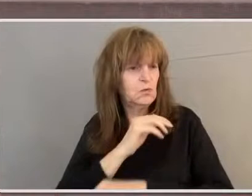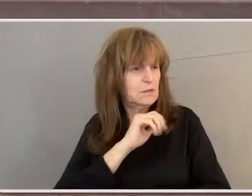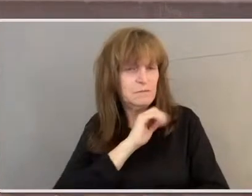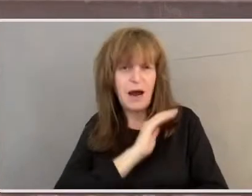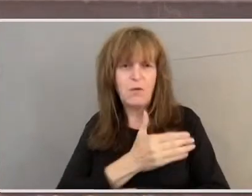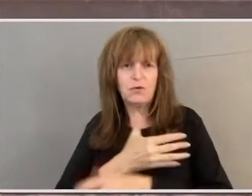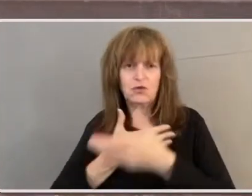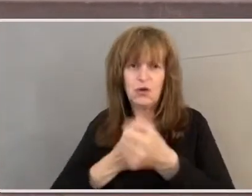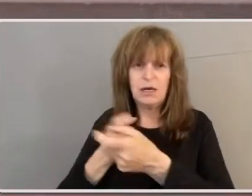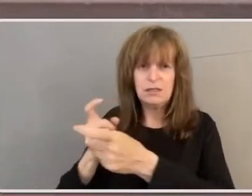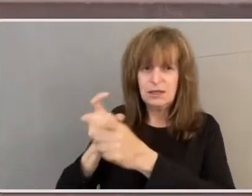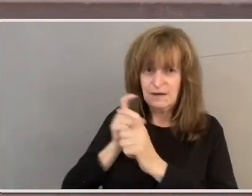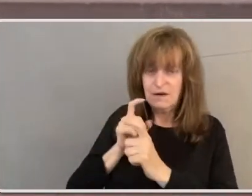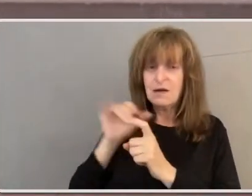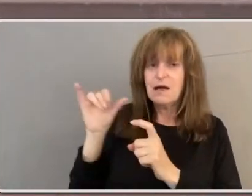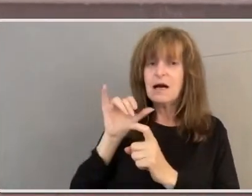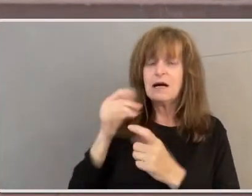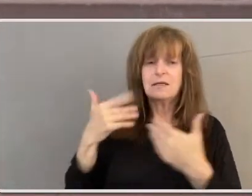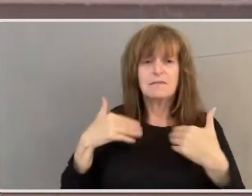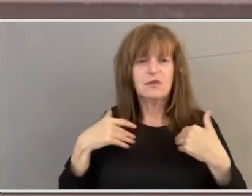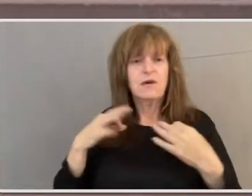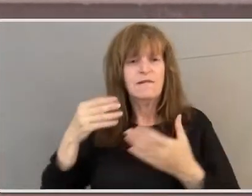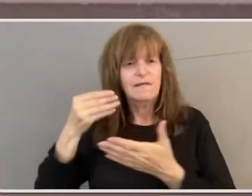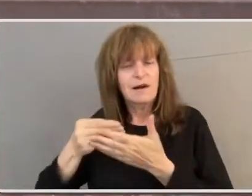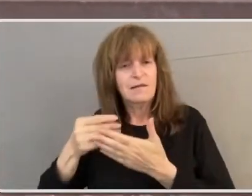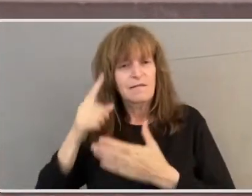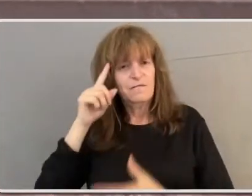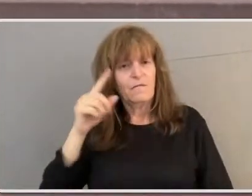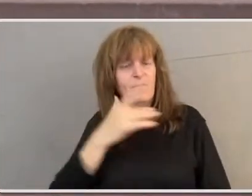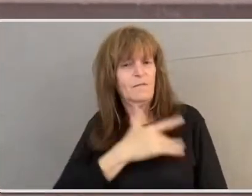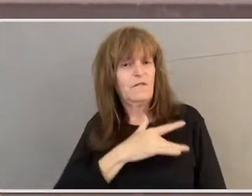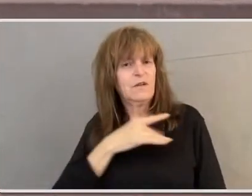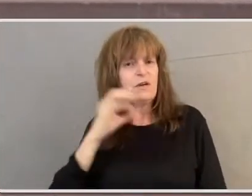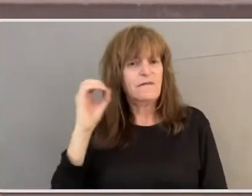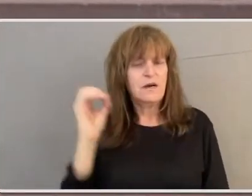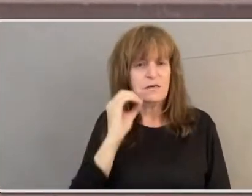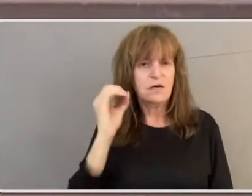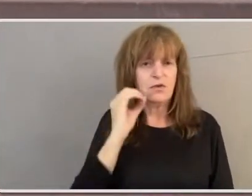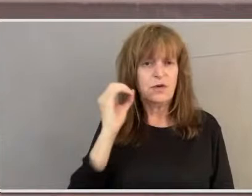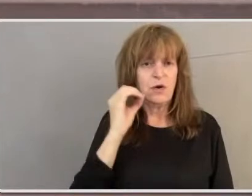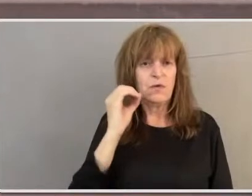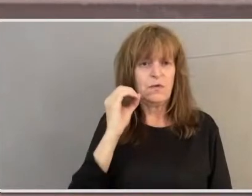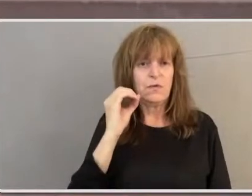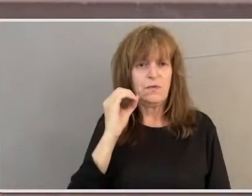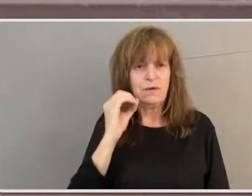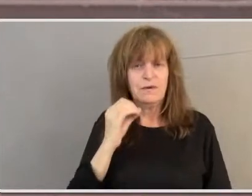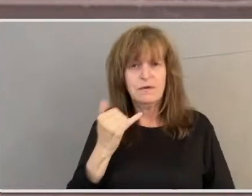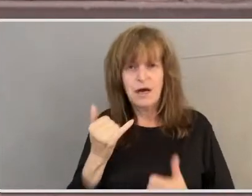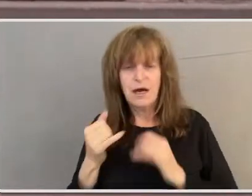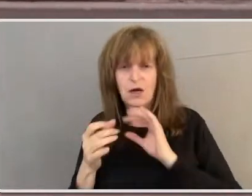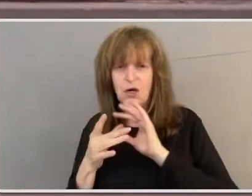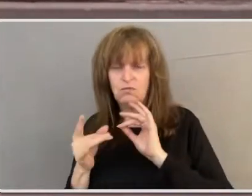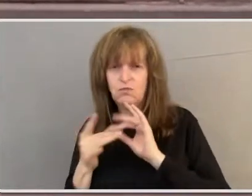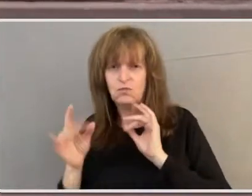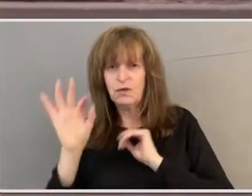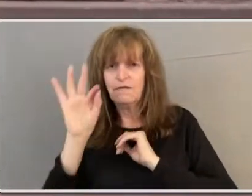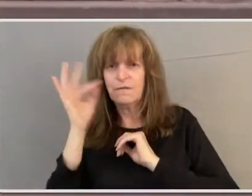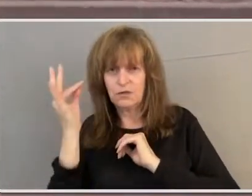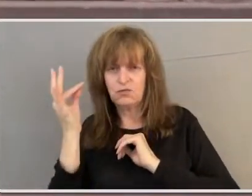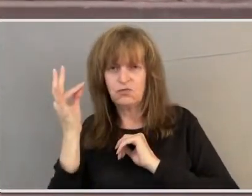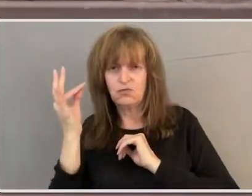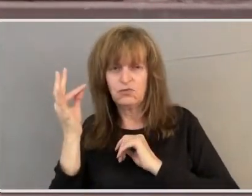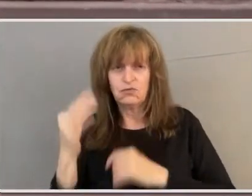Ontario. Je, Peter Bethlenfalvy, jure d'utiliser fidèlement et